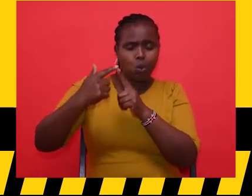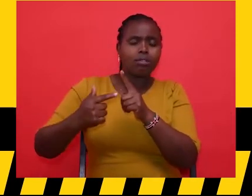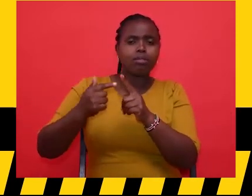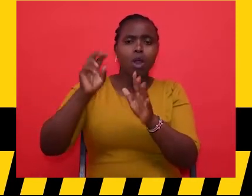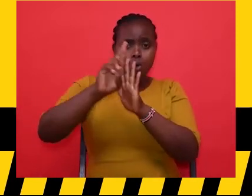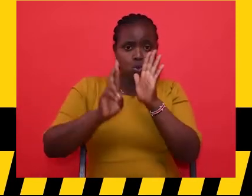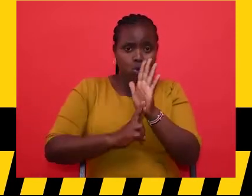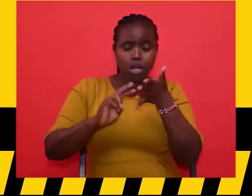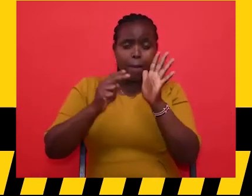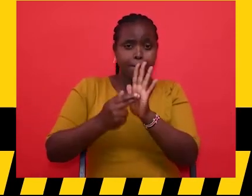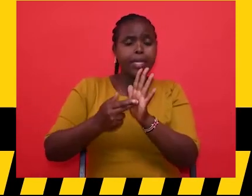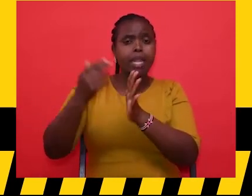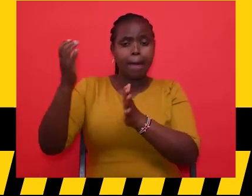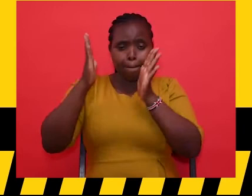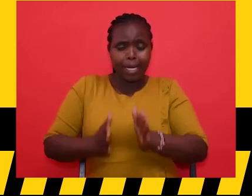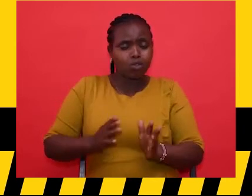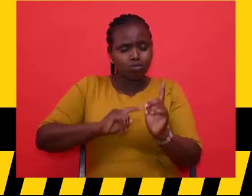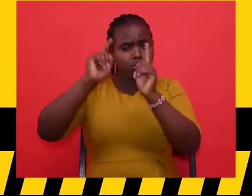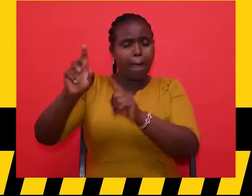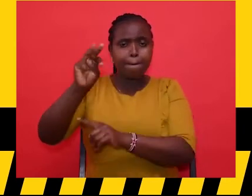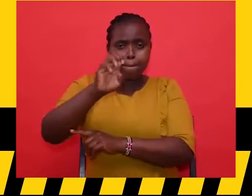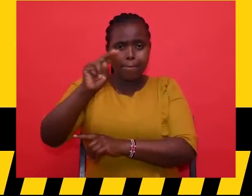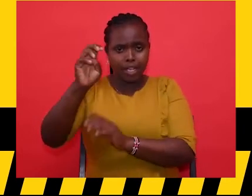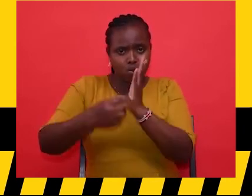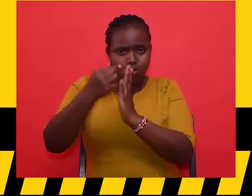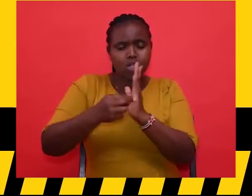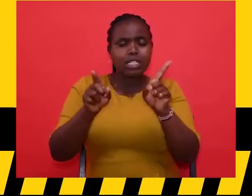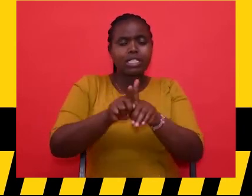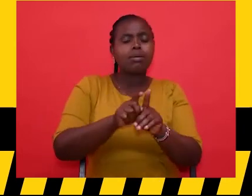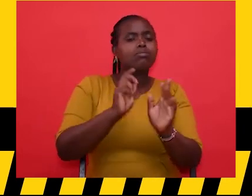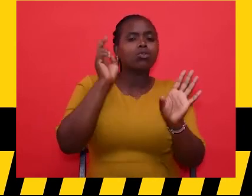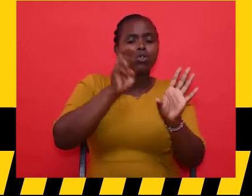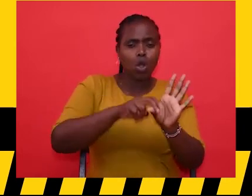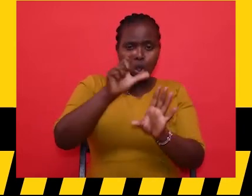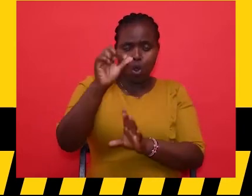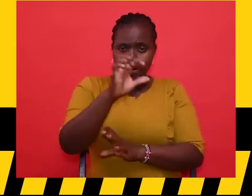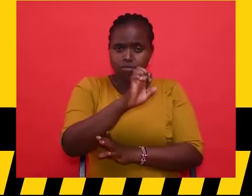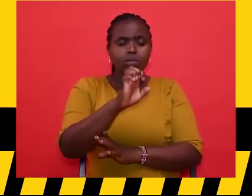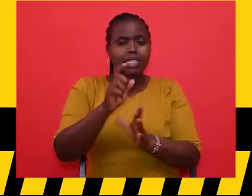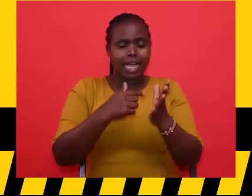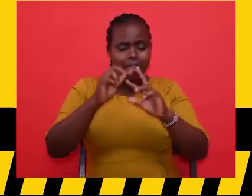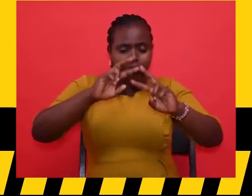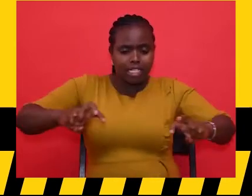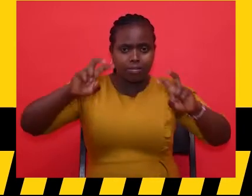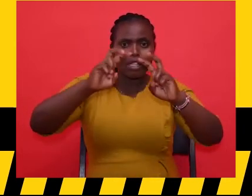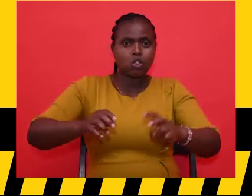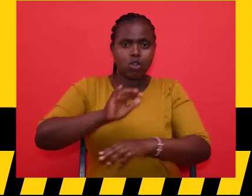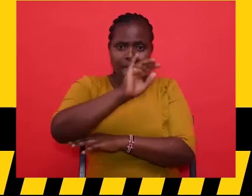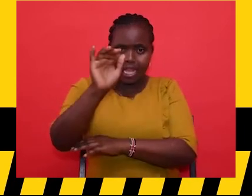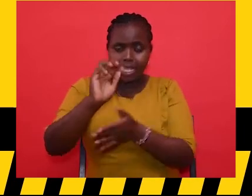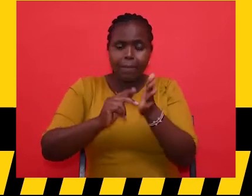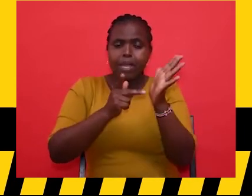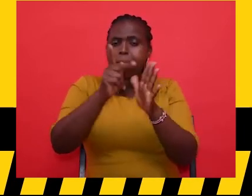client should go to the motor vehicle inspection menu, log on to their Teams account, and click on the motor vehicle inspection. The client then makes a